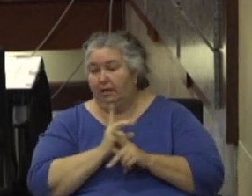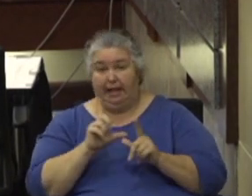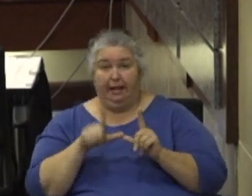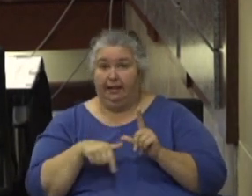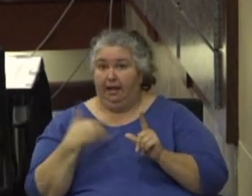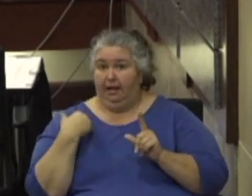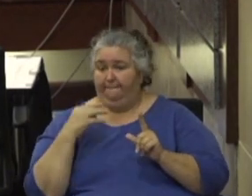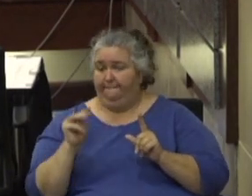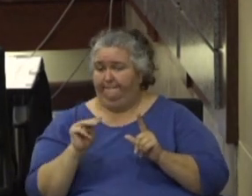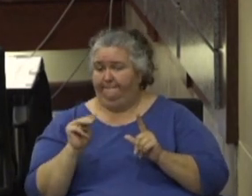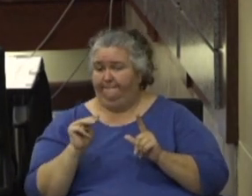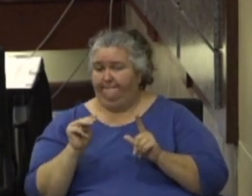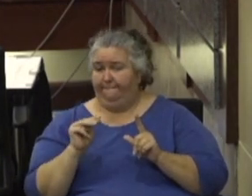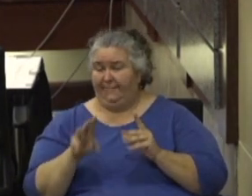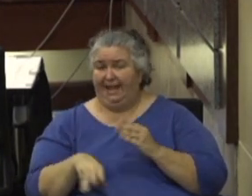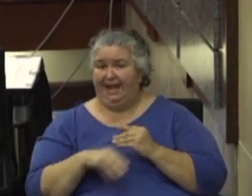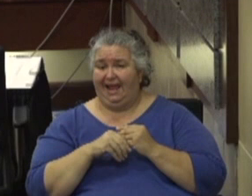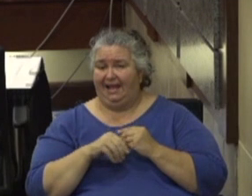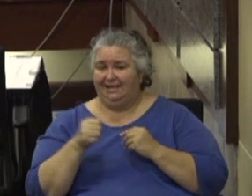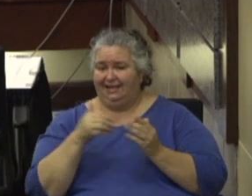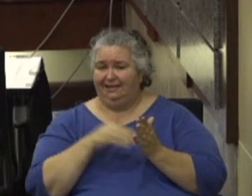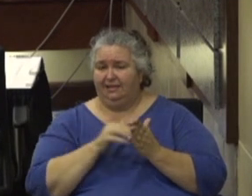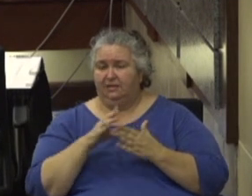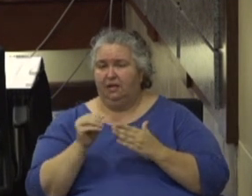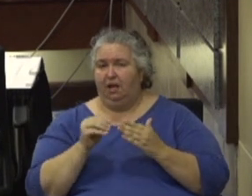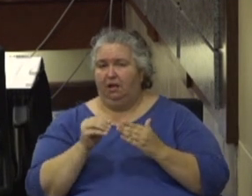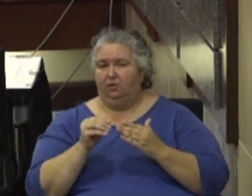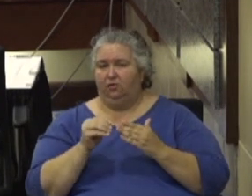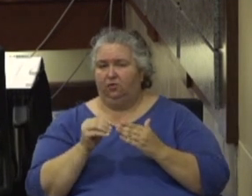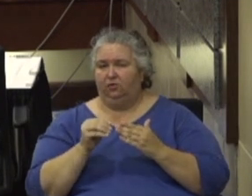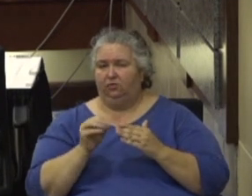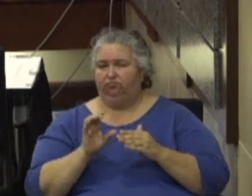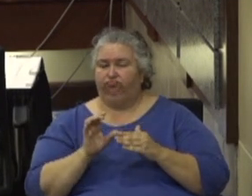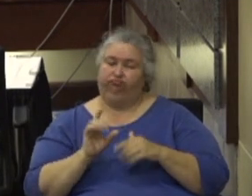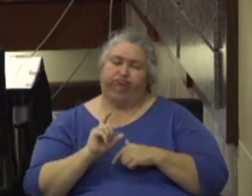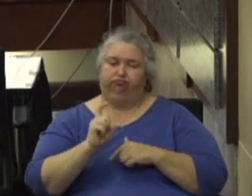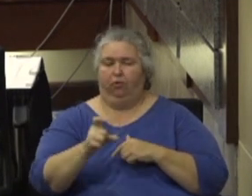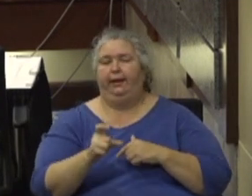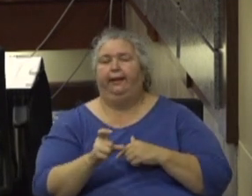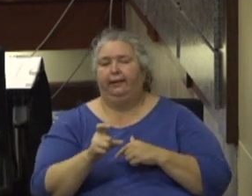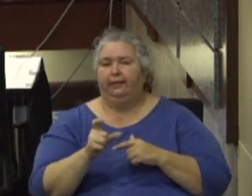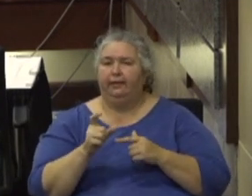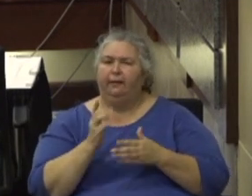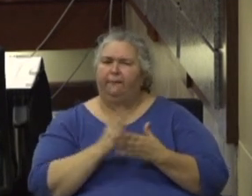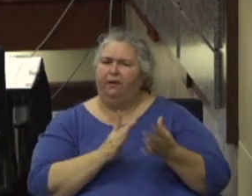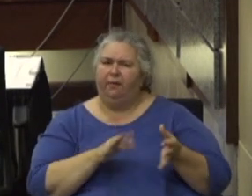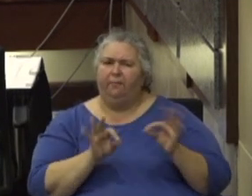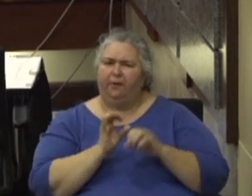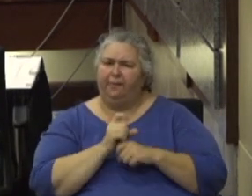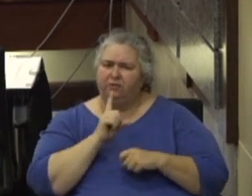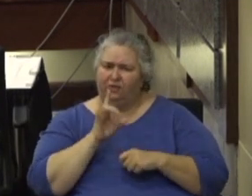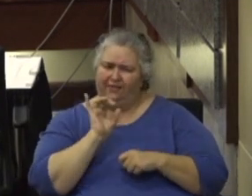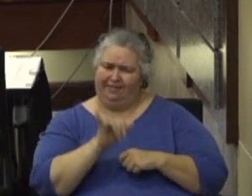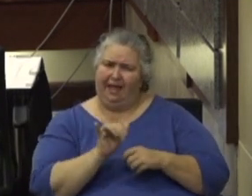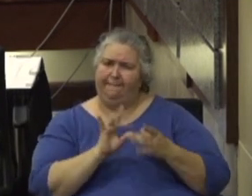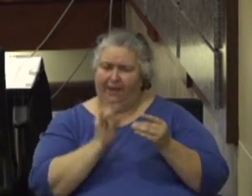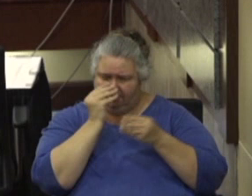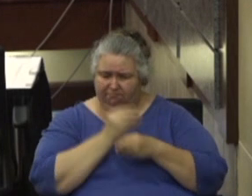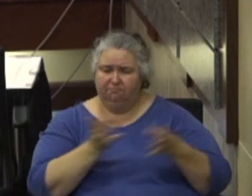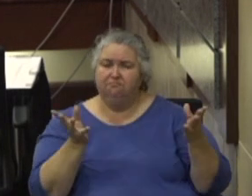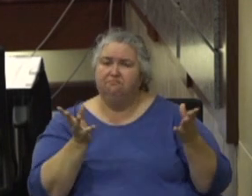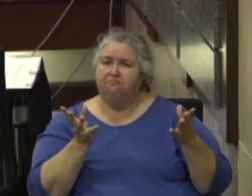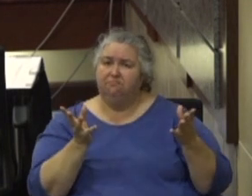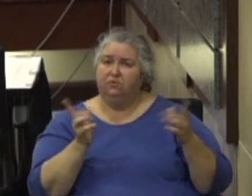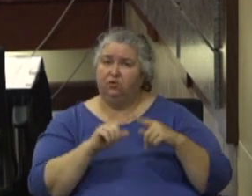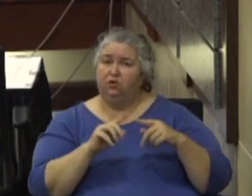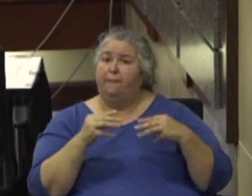Monday they added a $10,000 advance, which is basically a grant. Part of the importance of making sure that message got out is to